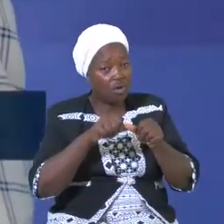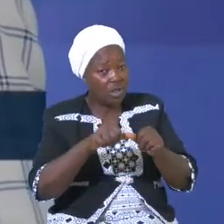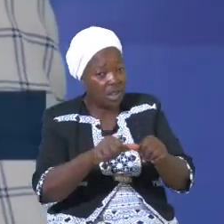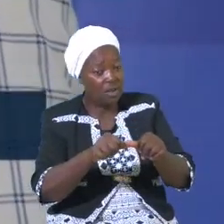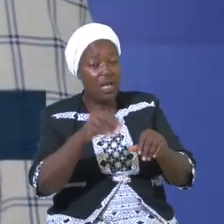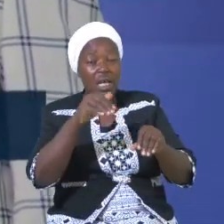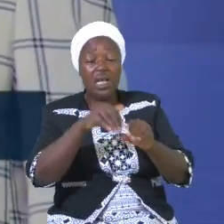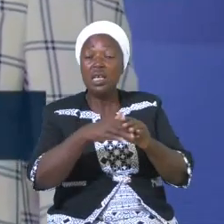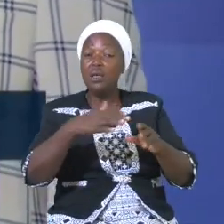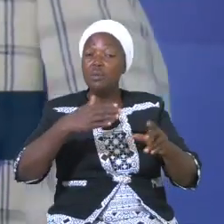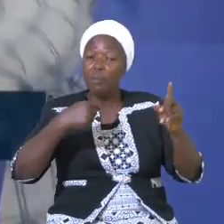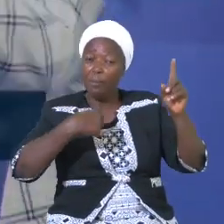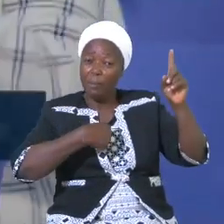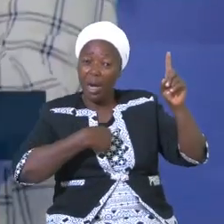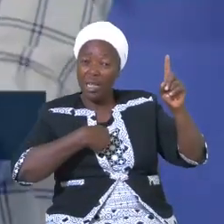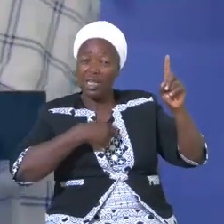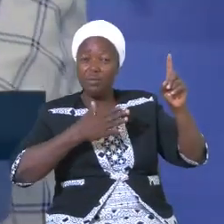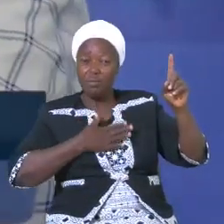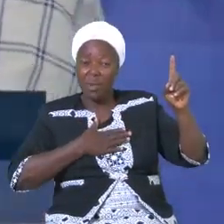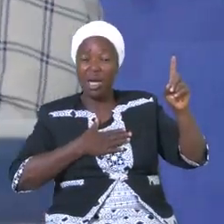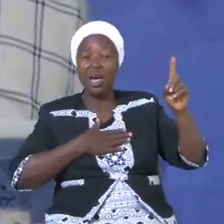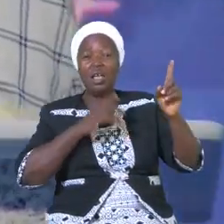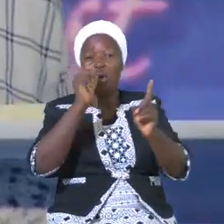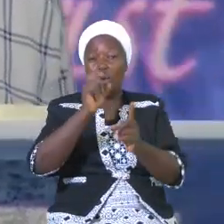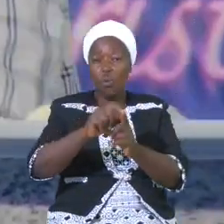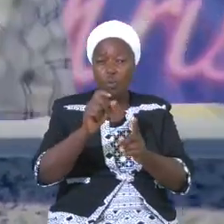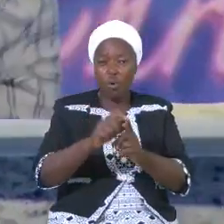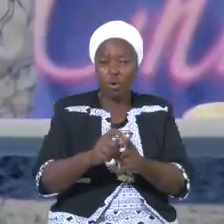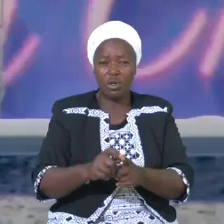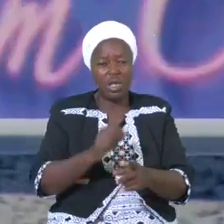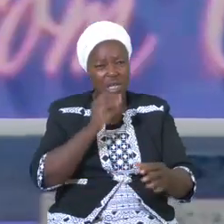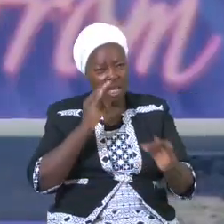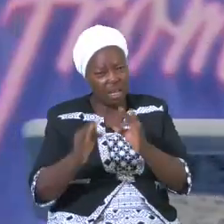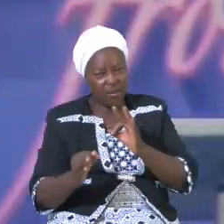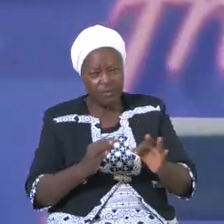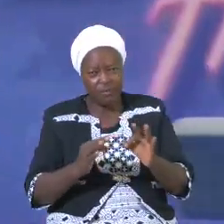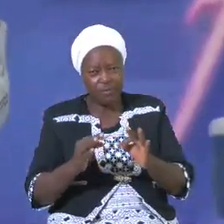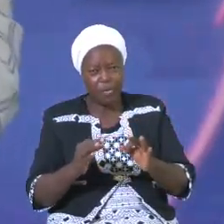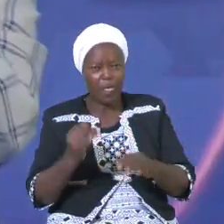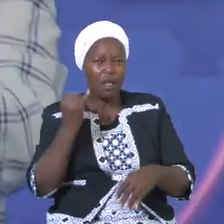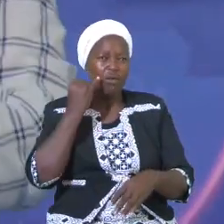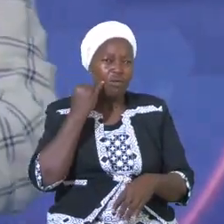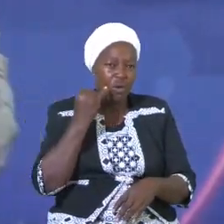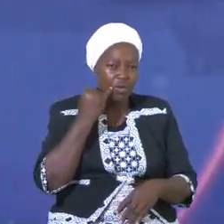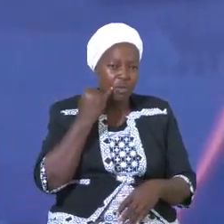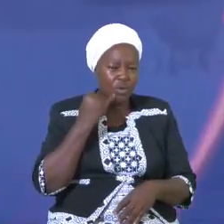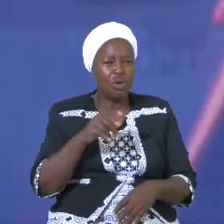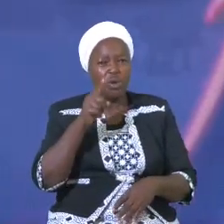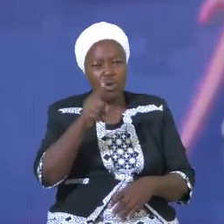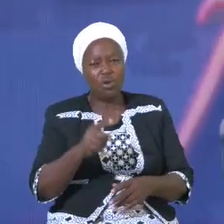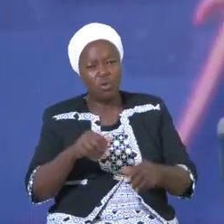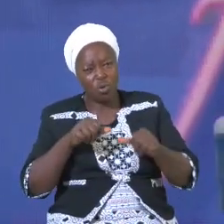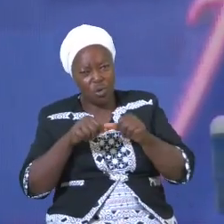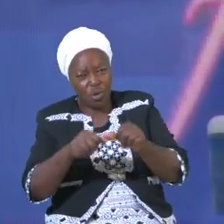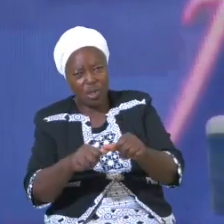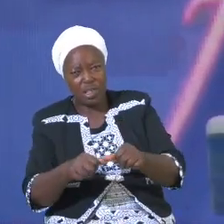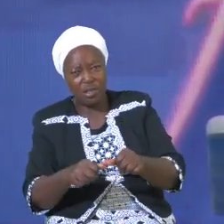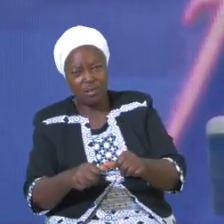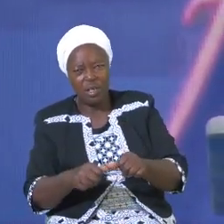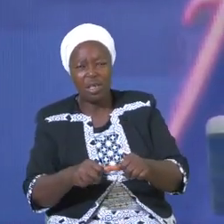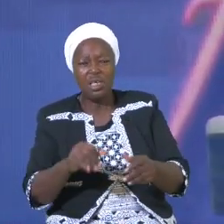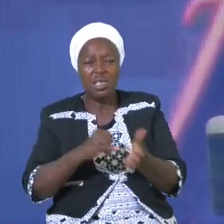my world if ye continue on condition